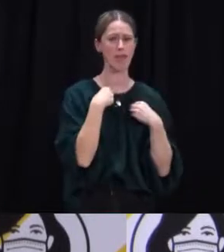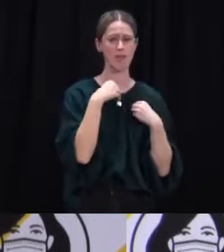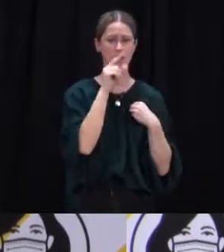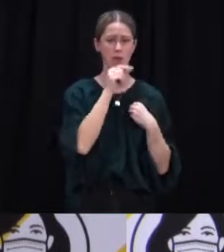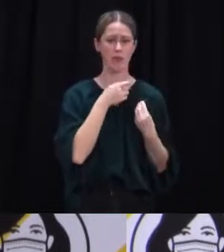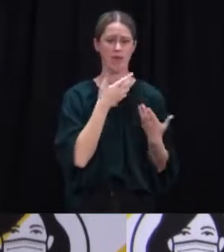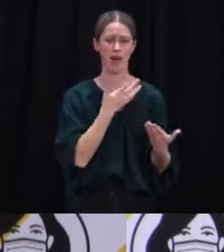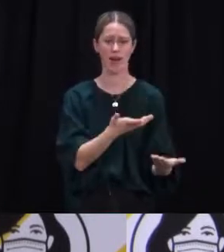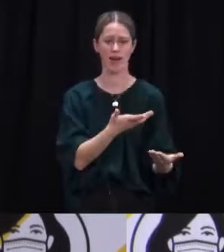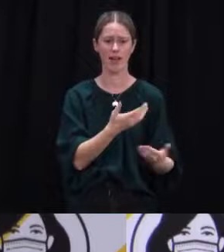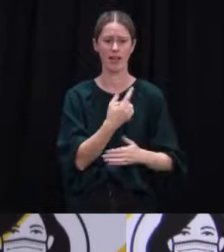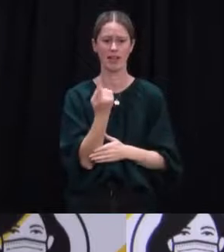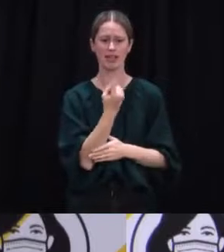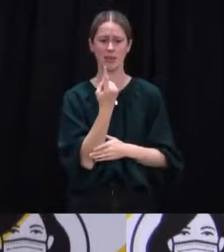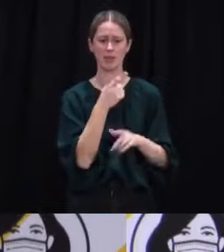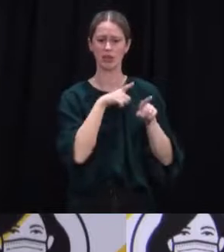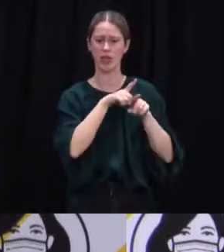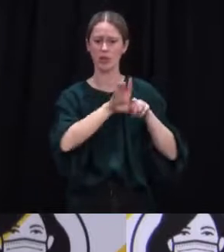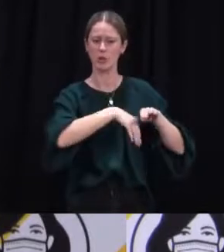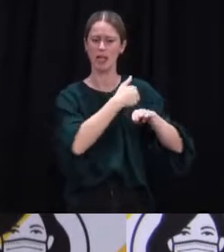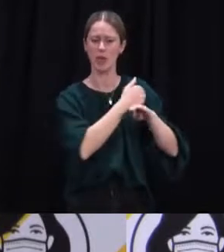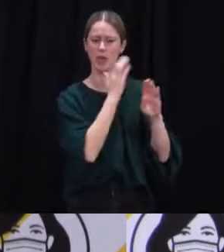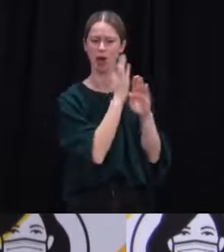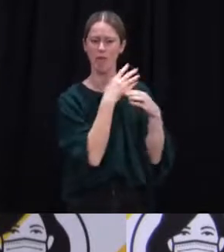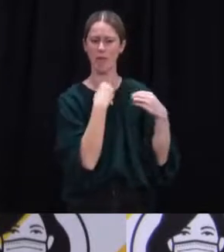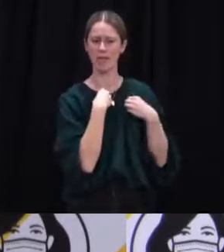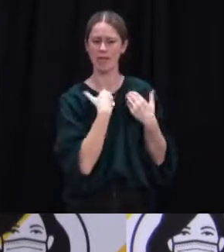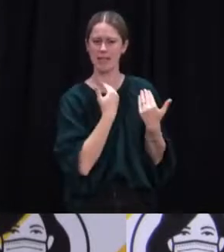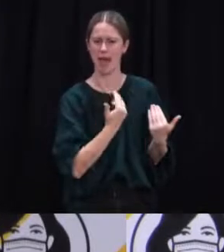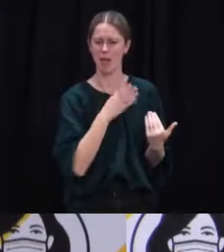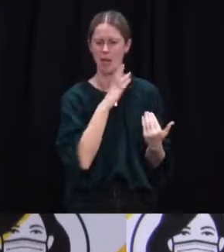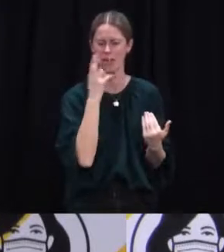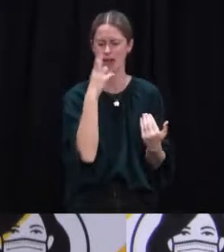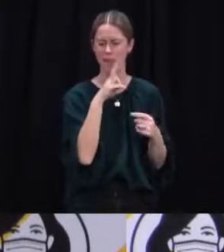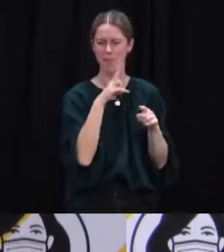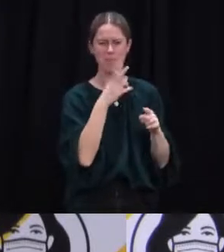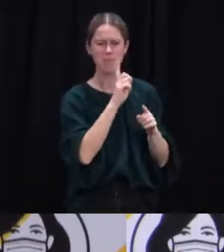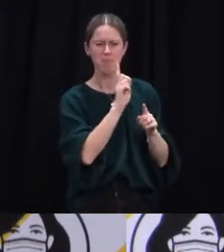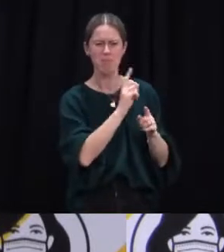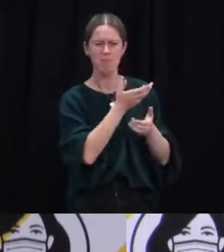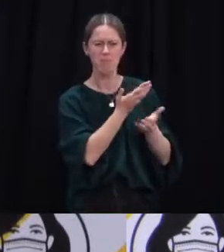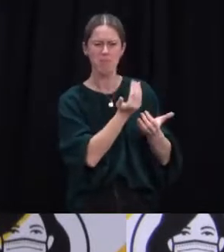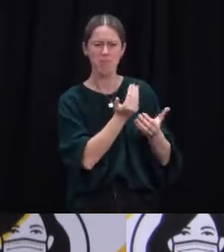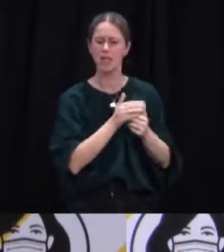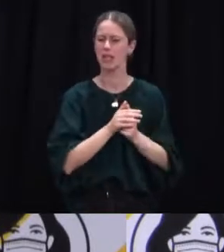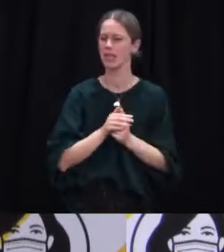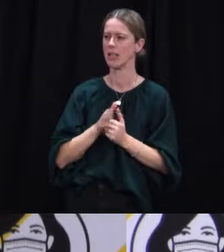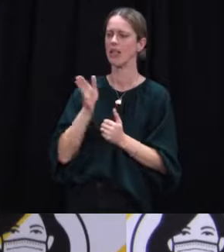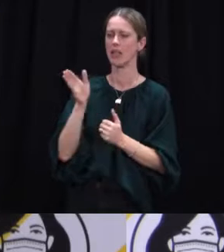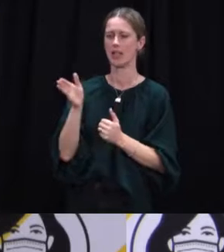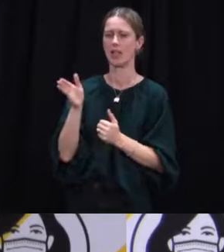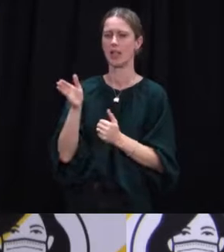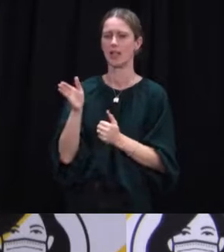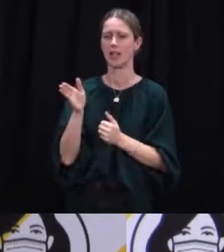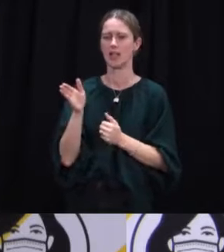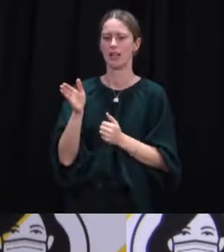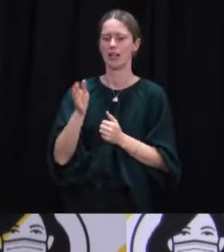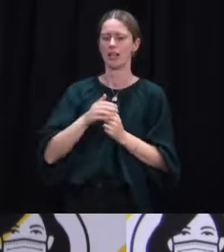surge capacity. Where have those discussions with private sector providers got to? We've got Wastewater setting up with a private sector provider